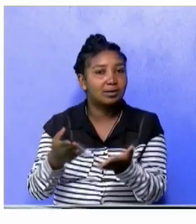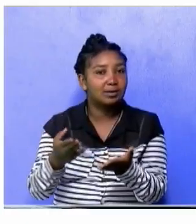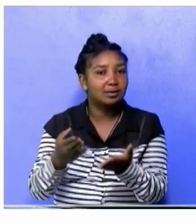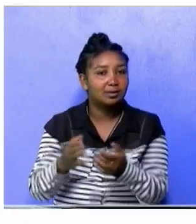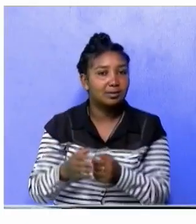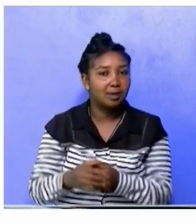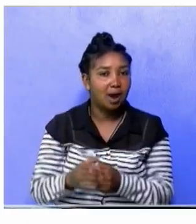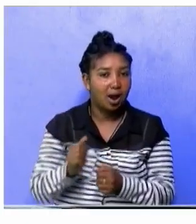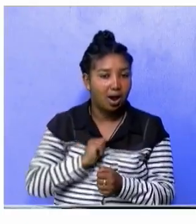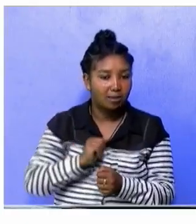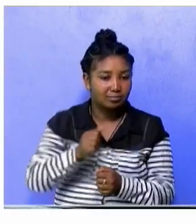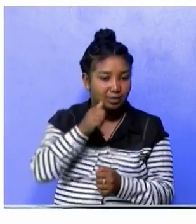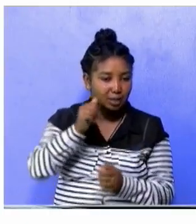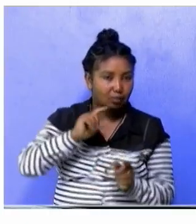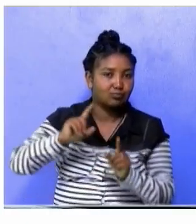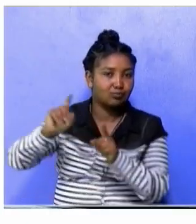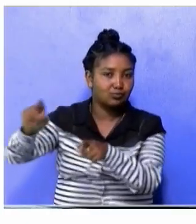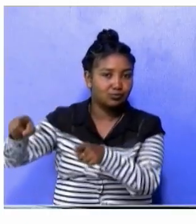My